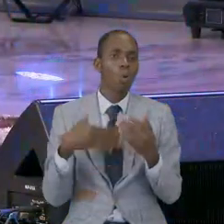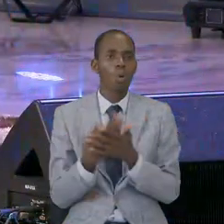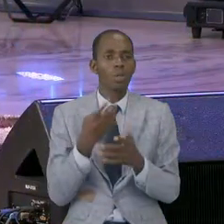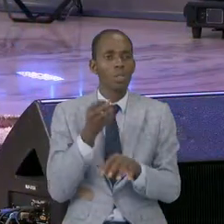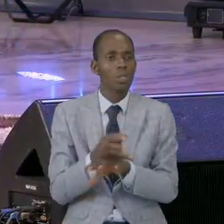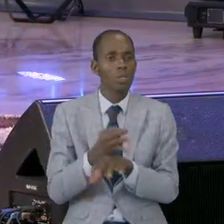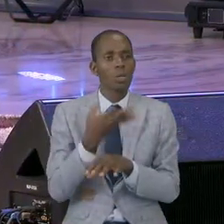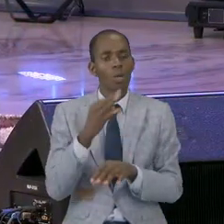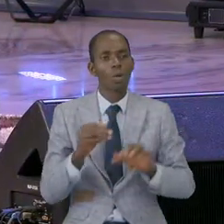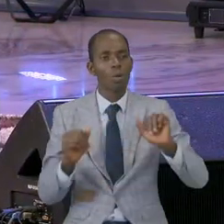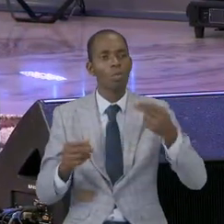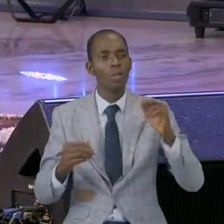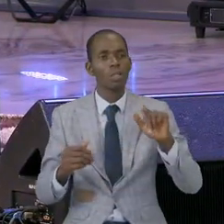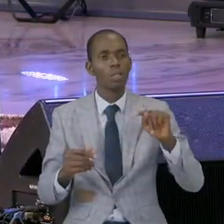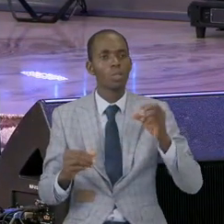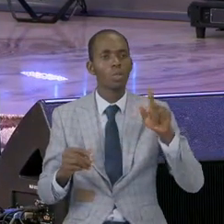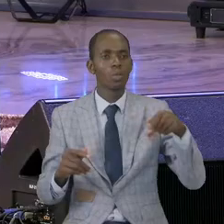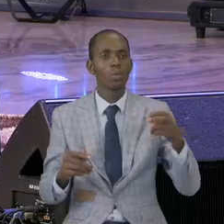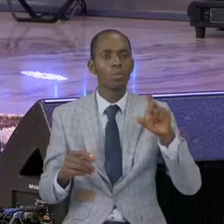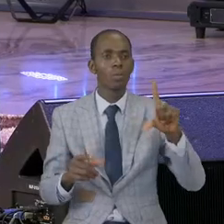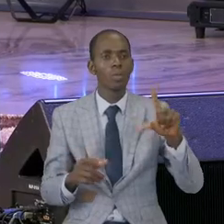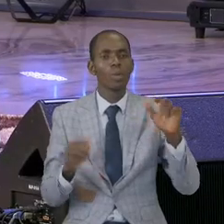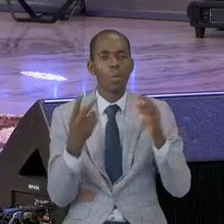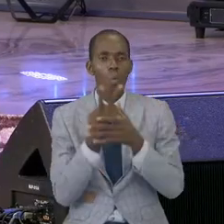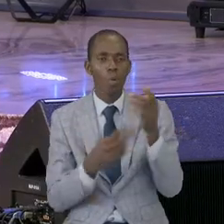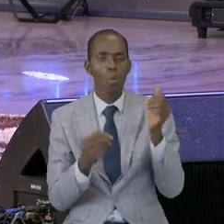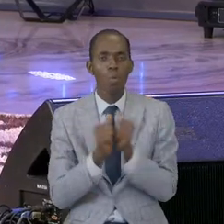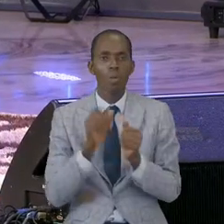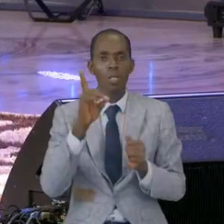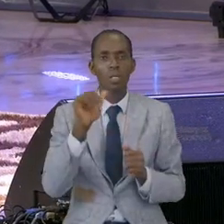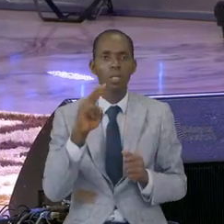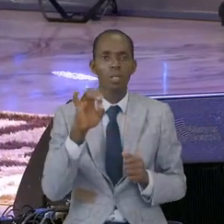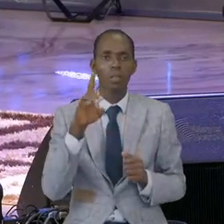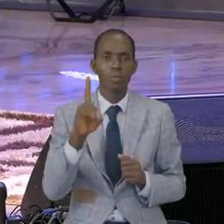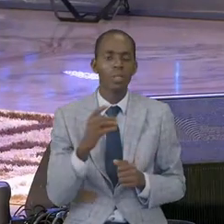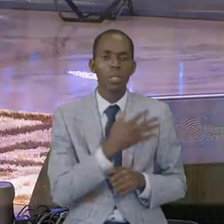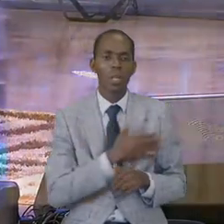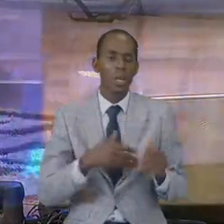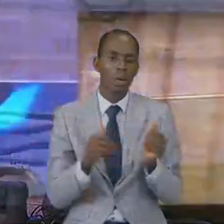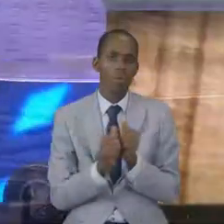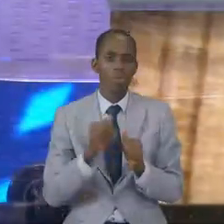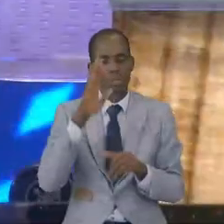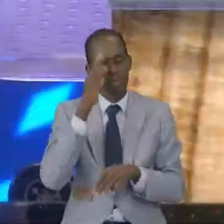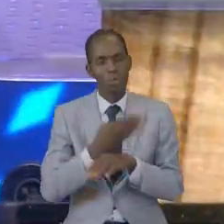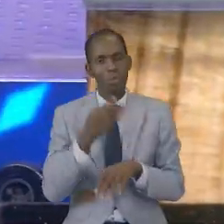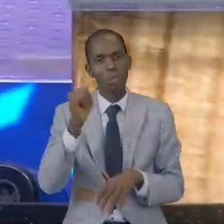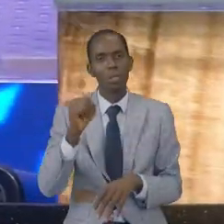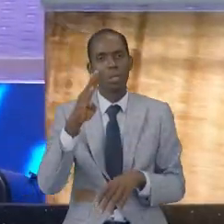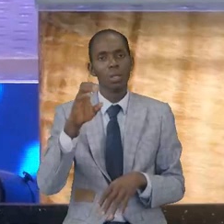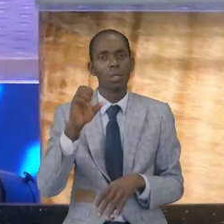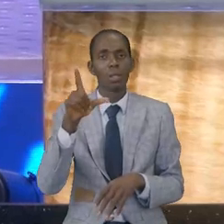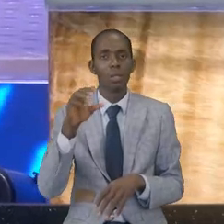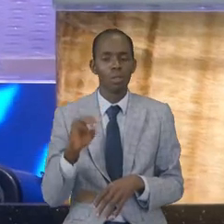Ahithophel, both with David and with Absalom. You know the story,